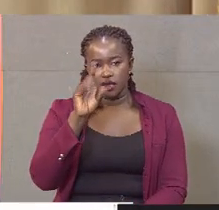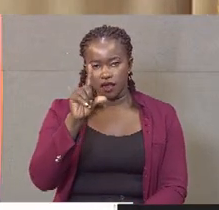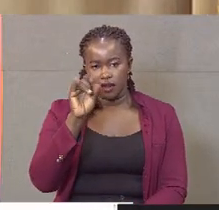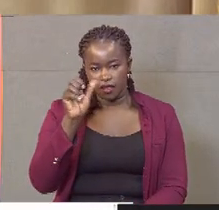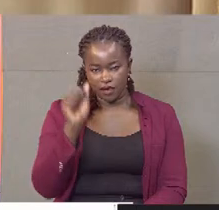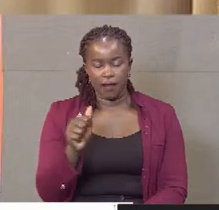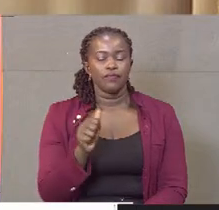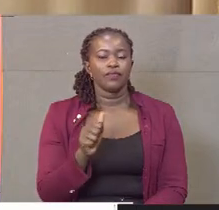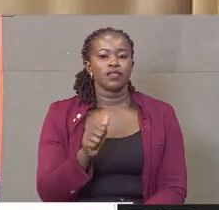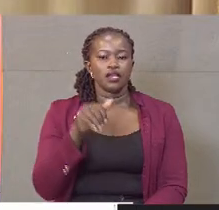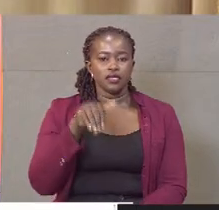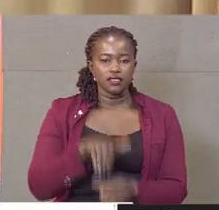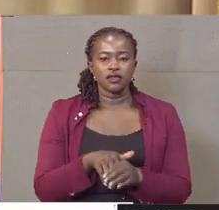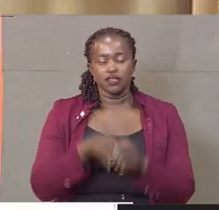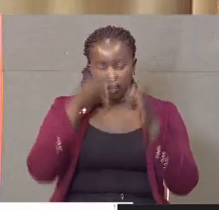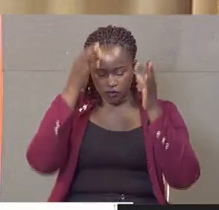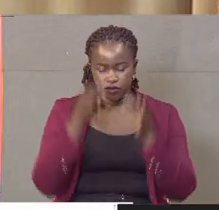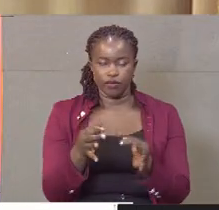in the resolution.